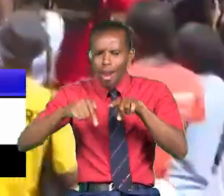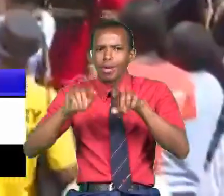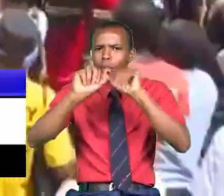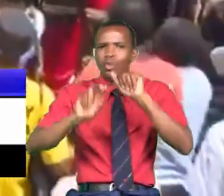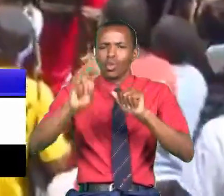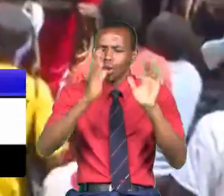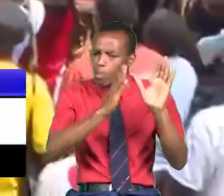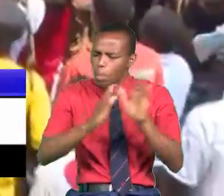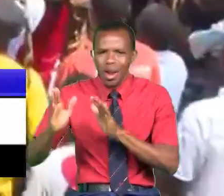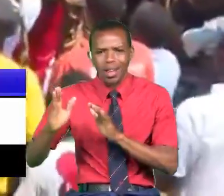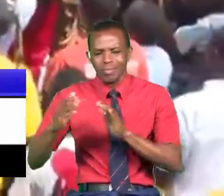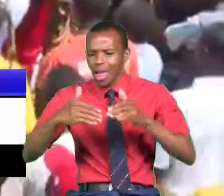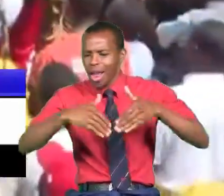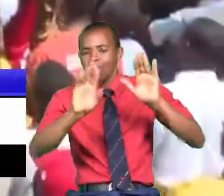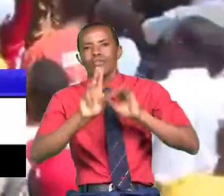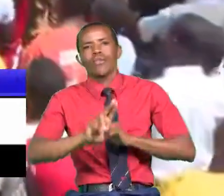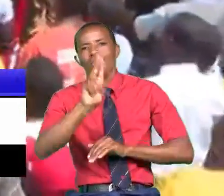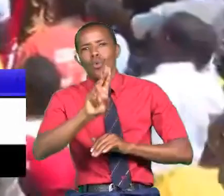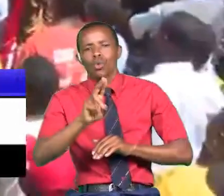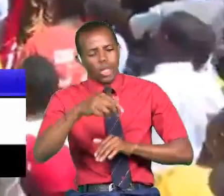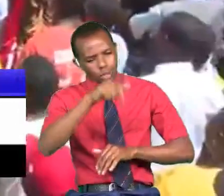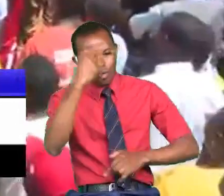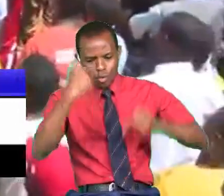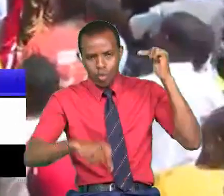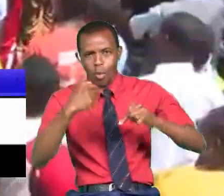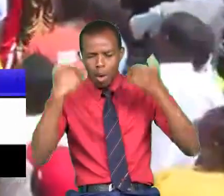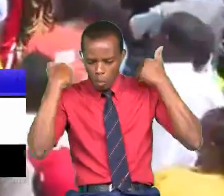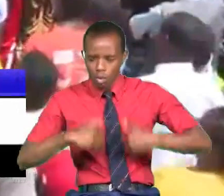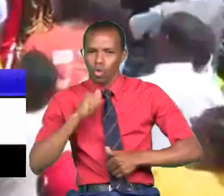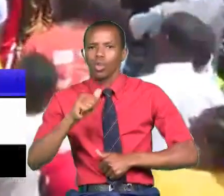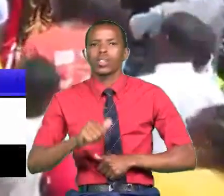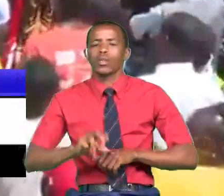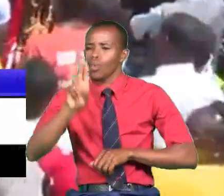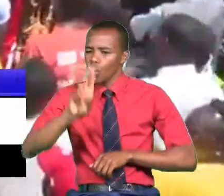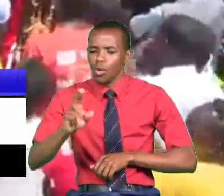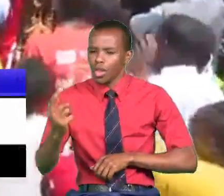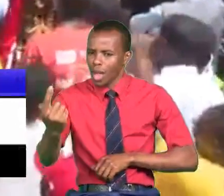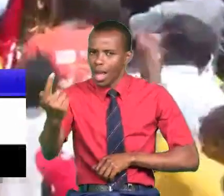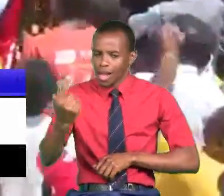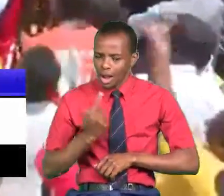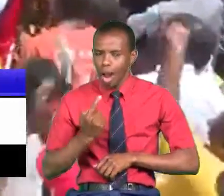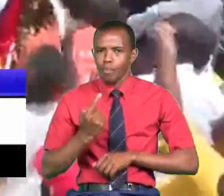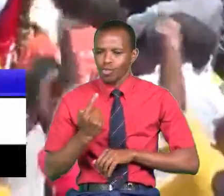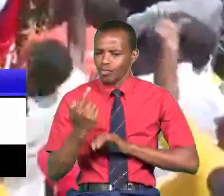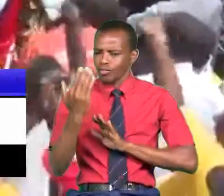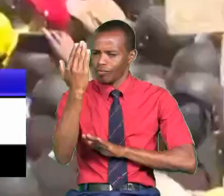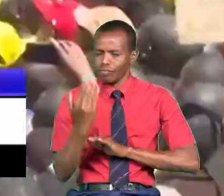sijui tupange. Wawache Uhuru Kenyatta, wanashindana na mimi. Hawashindani na Uhuru Kenyatta. Wakuje, they must face me.